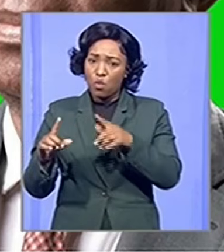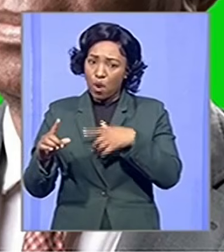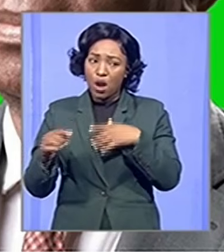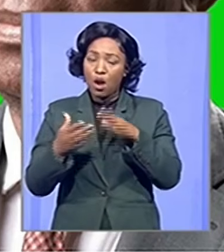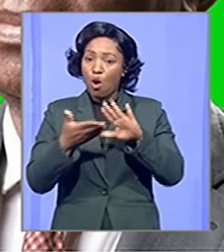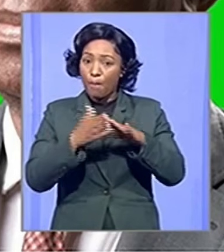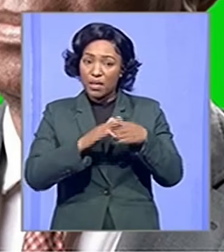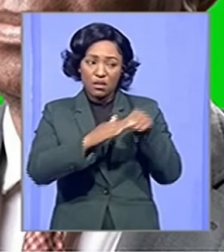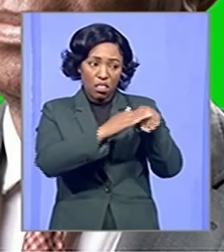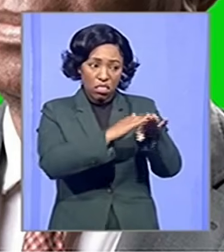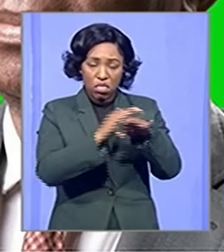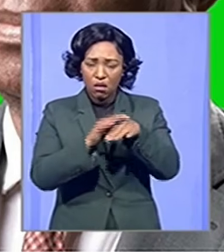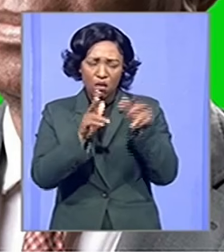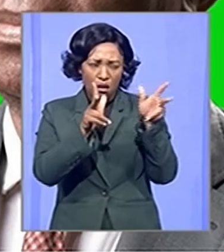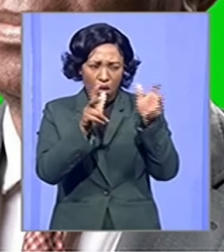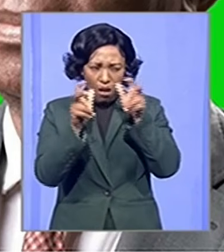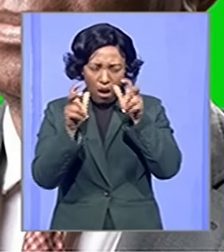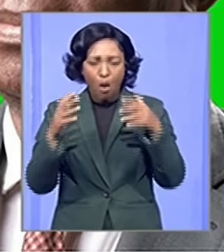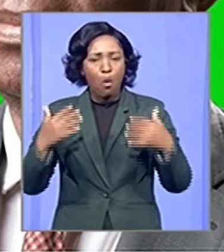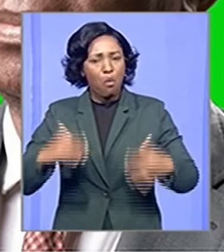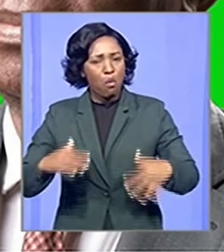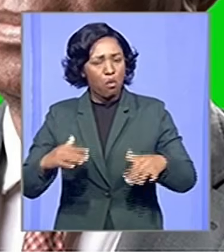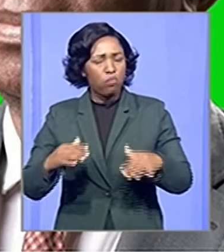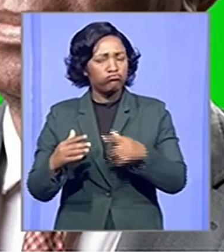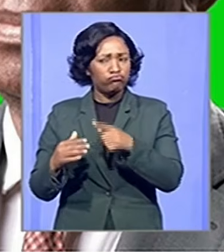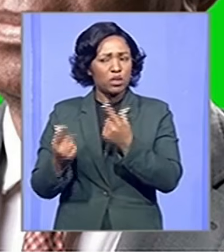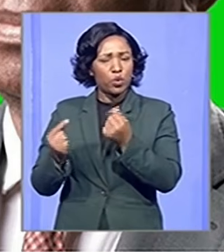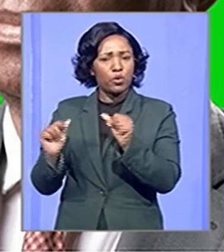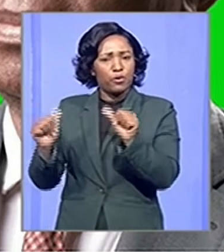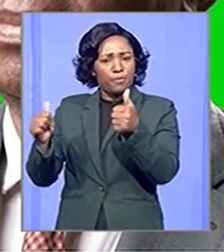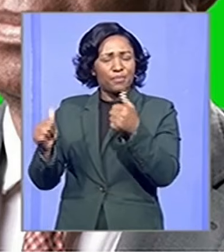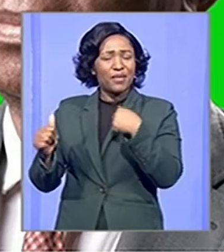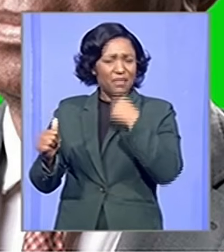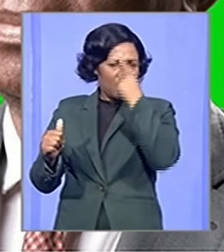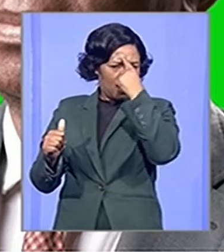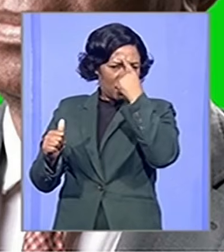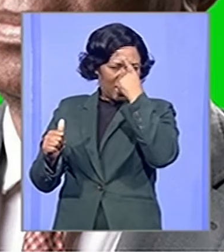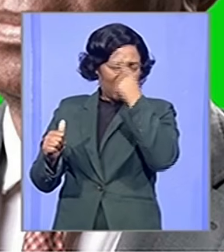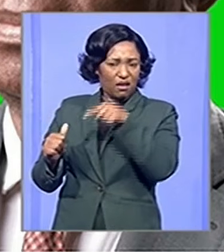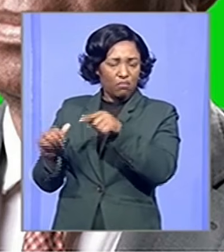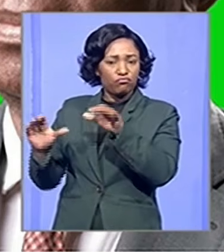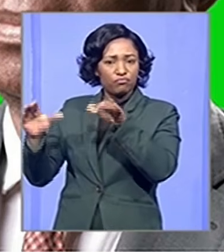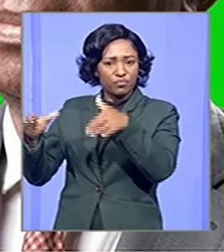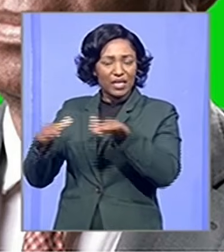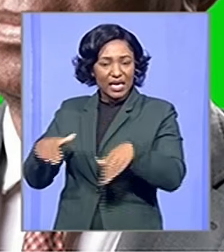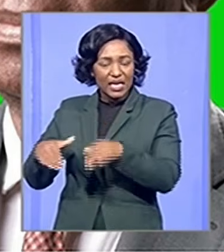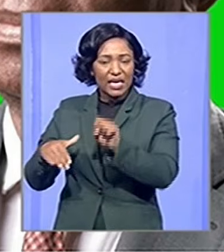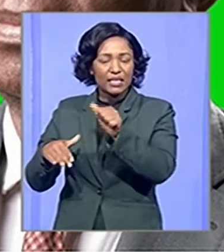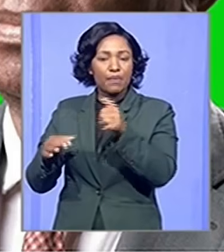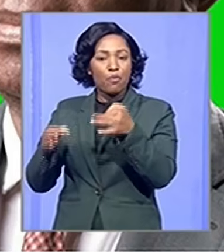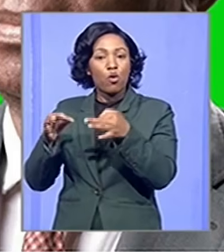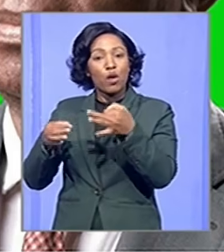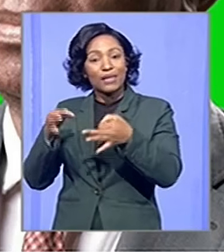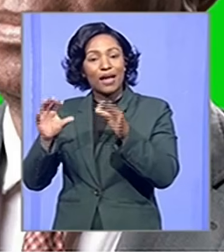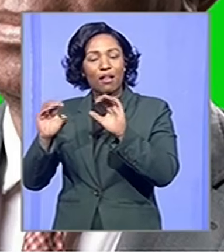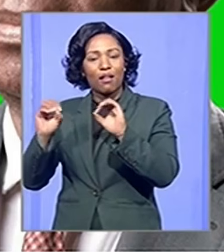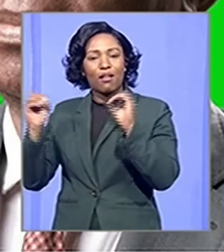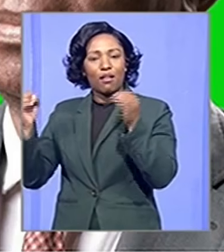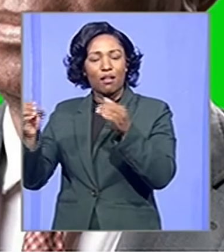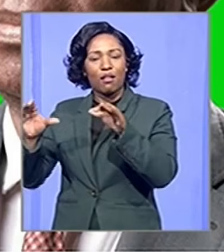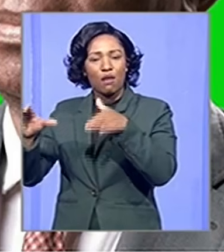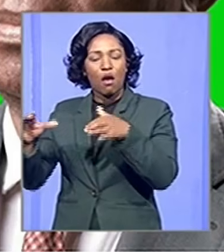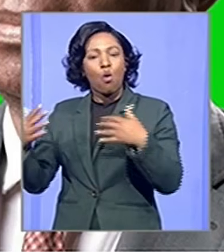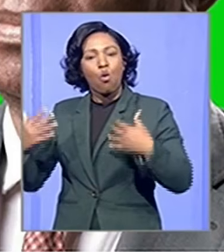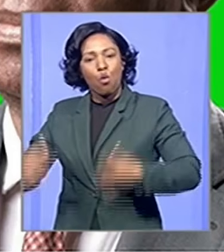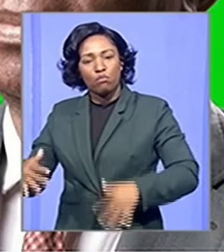ba ka direla eng puso ya rona ya Afrika Borwa. So ke nagana gore Action SA ke mokgatlo wa dipolotiki o na le maikemisetso le